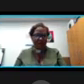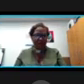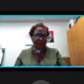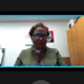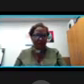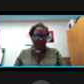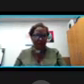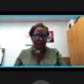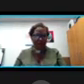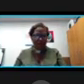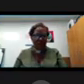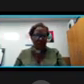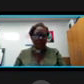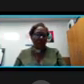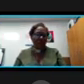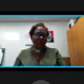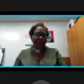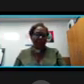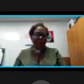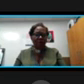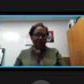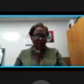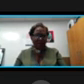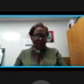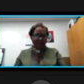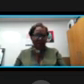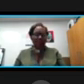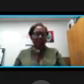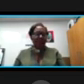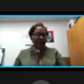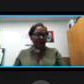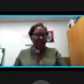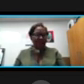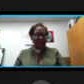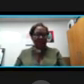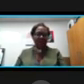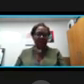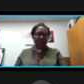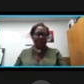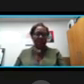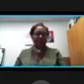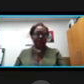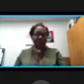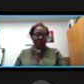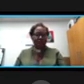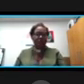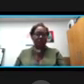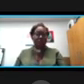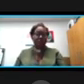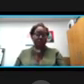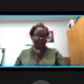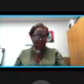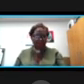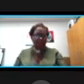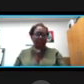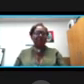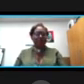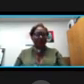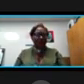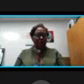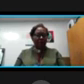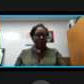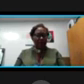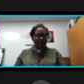close contact notifications, if we're finding that we cannot get the updates for